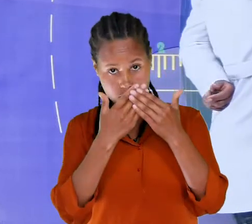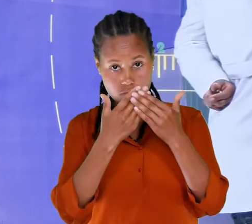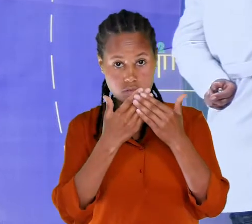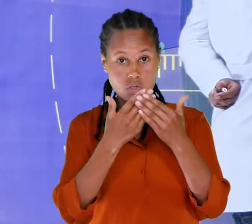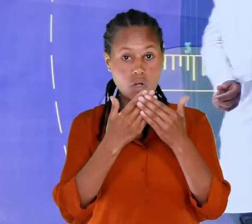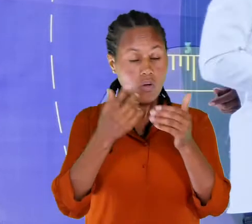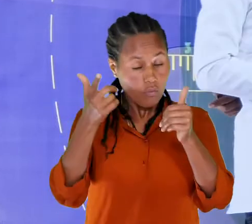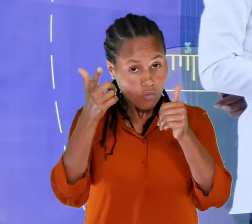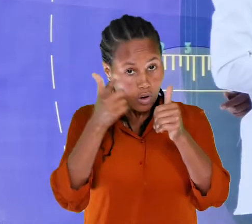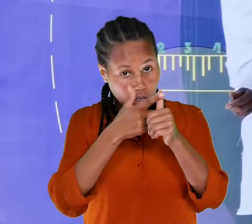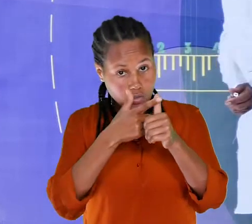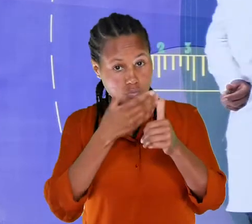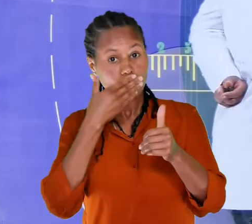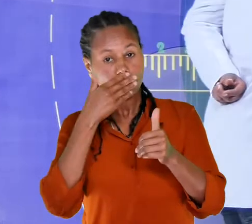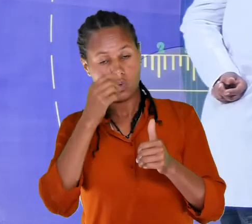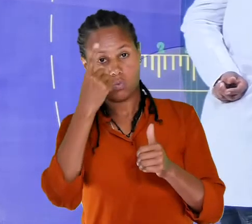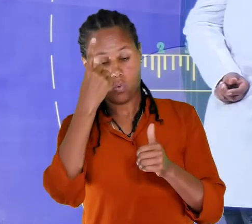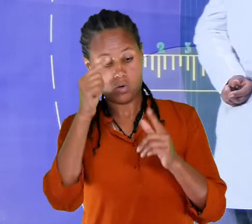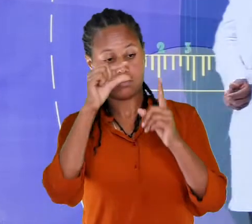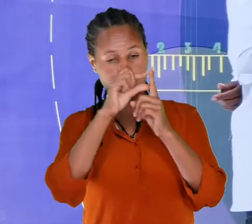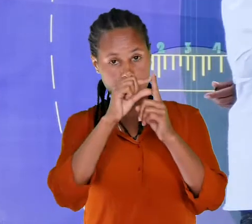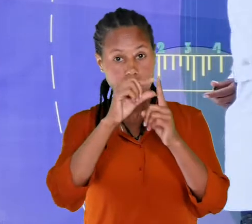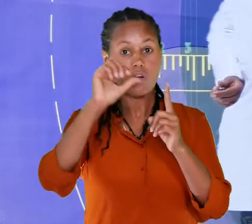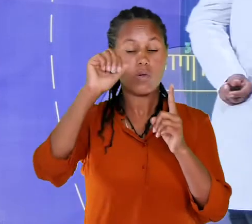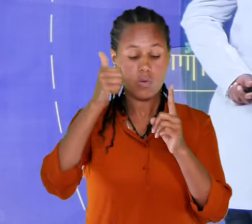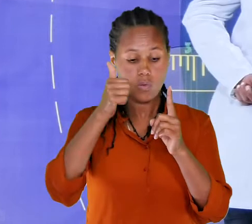and night is another word here. Day,